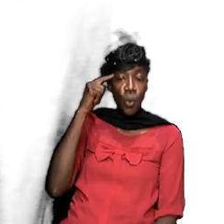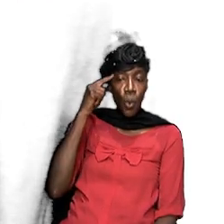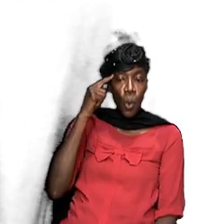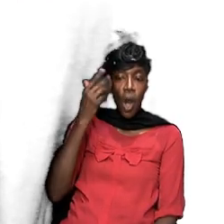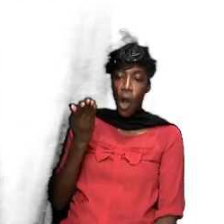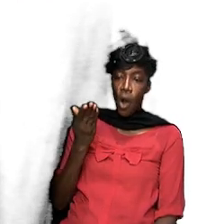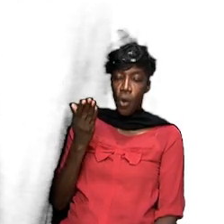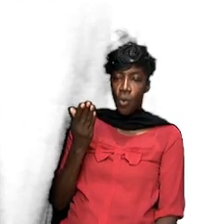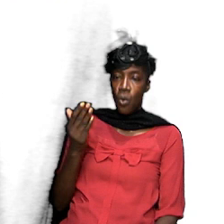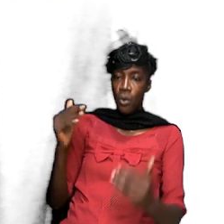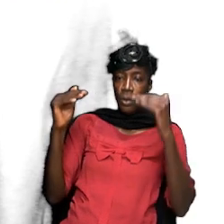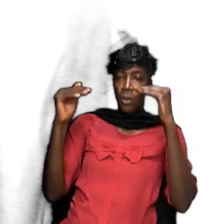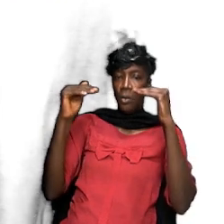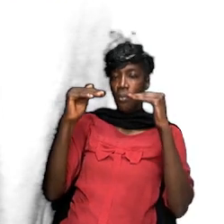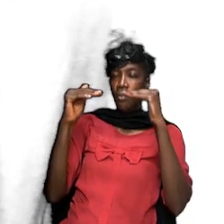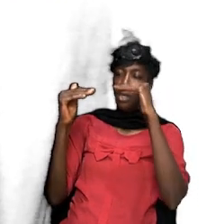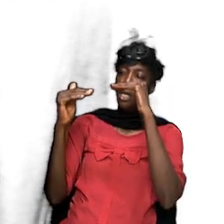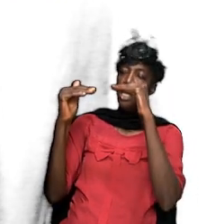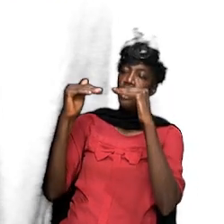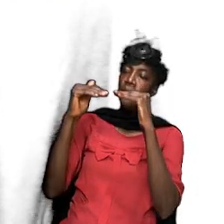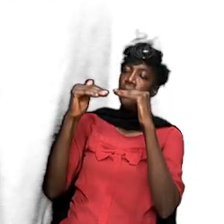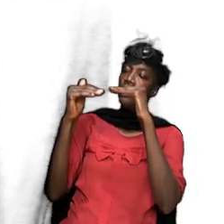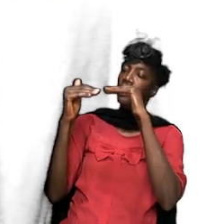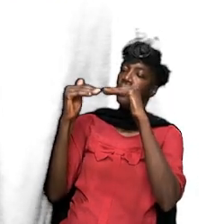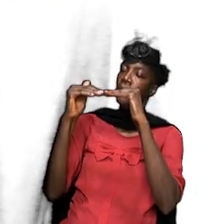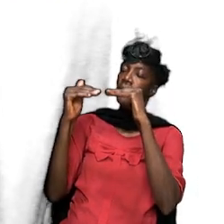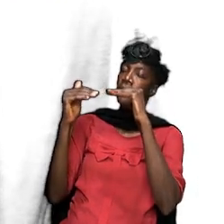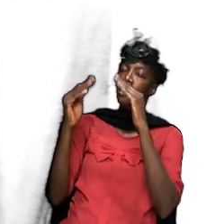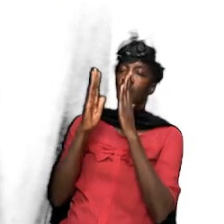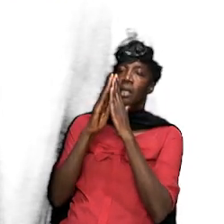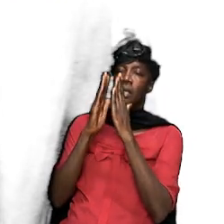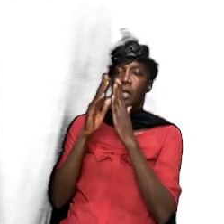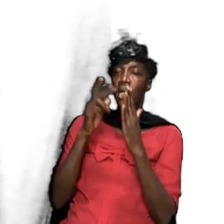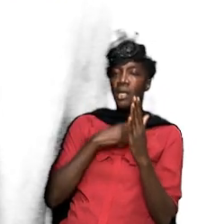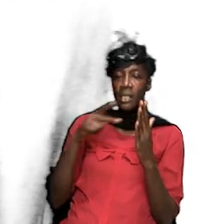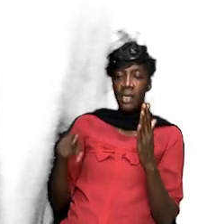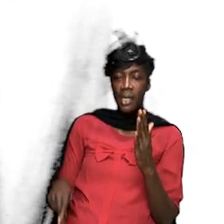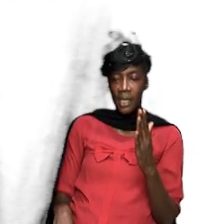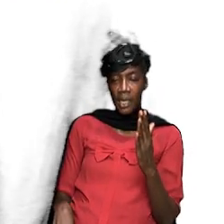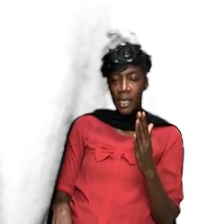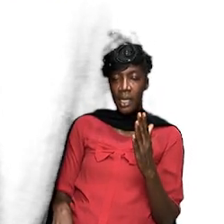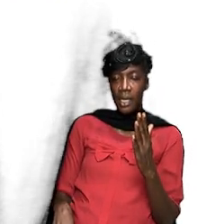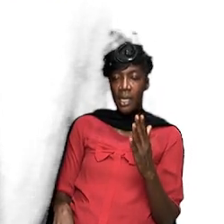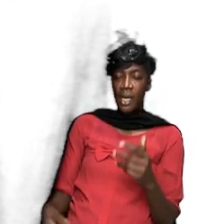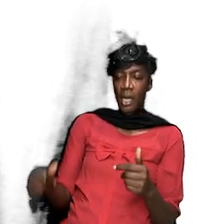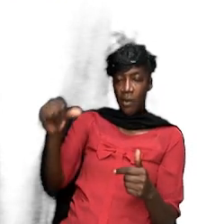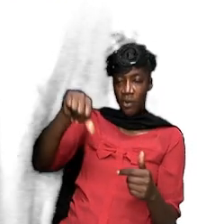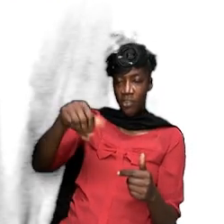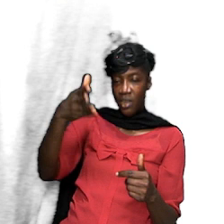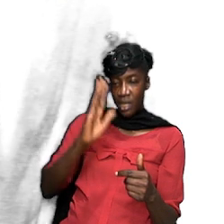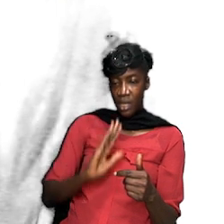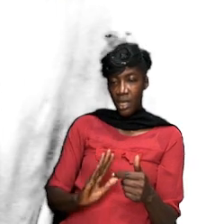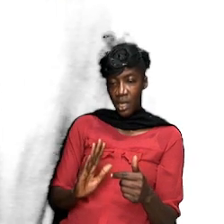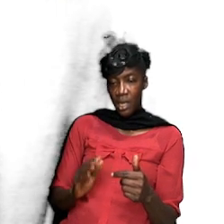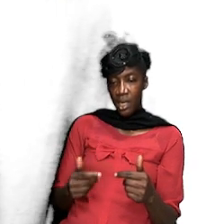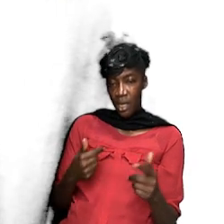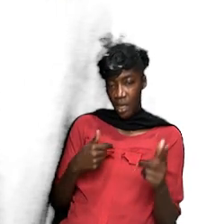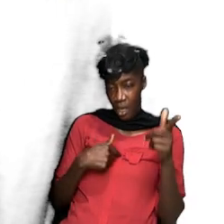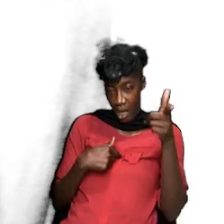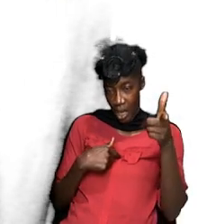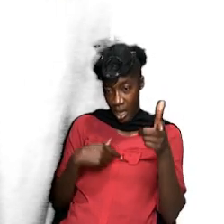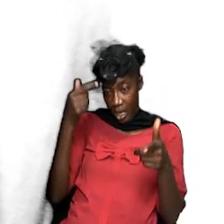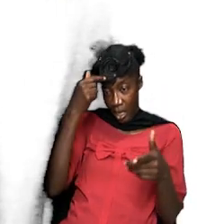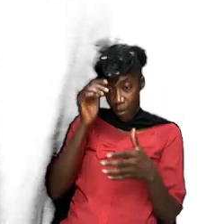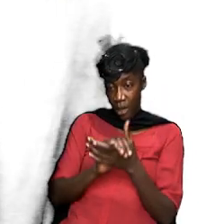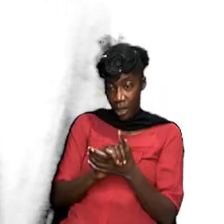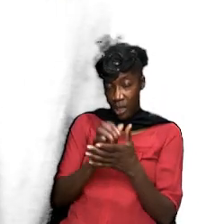balance. They asked for a king, and in doing so, they rejected God. I believe that as